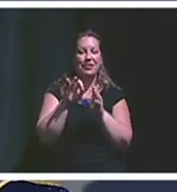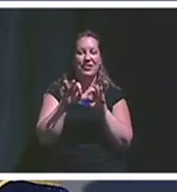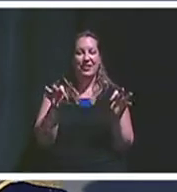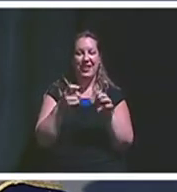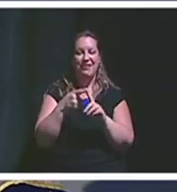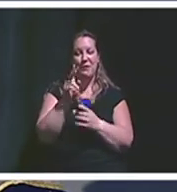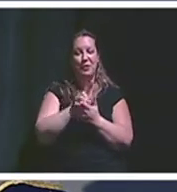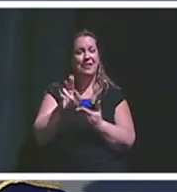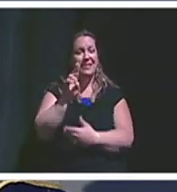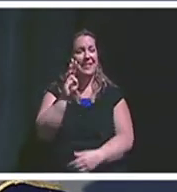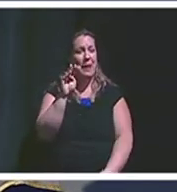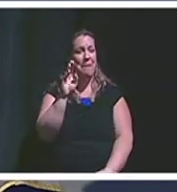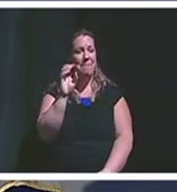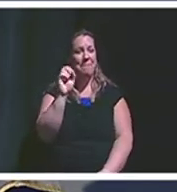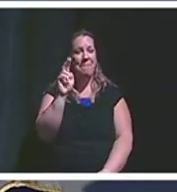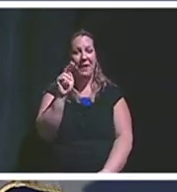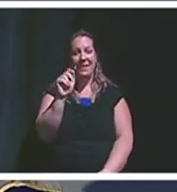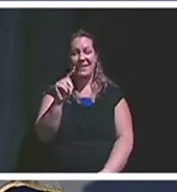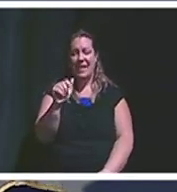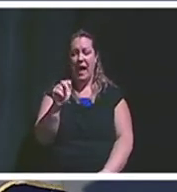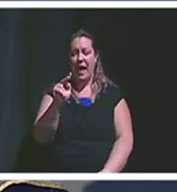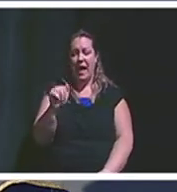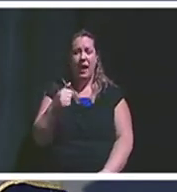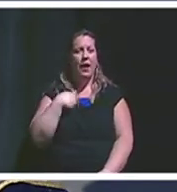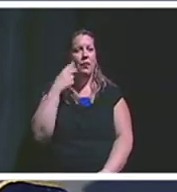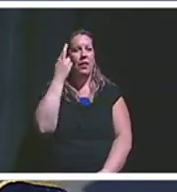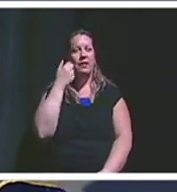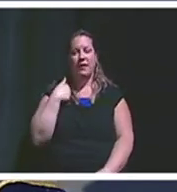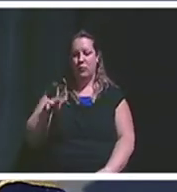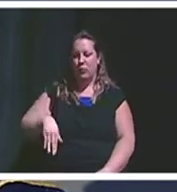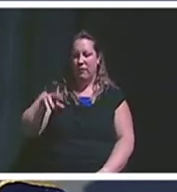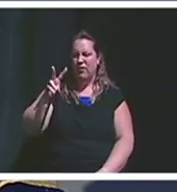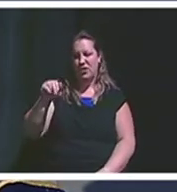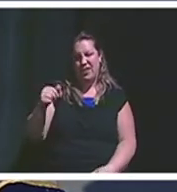and realized I grew up in Virginia, so